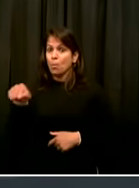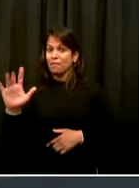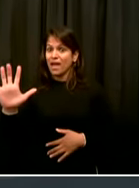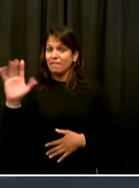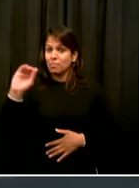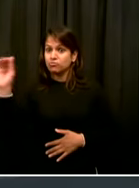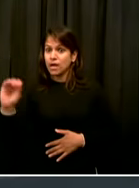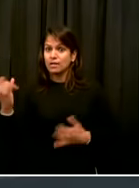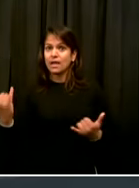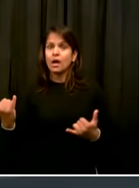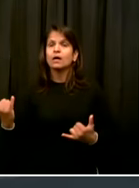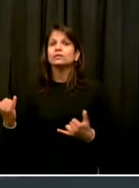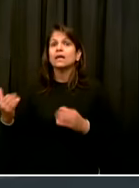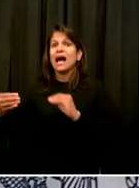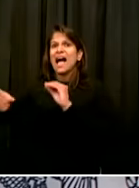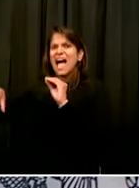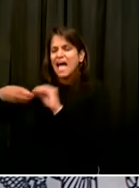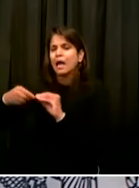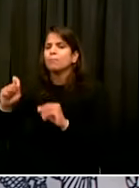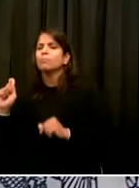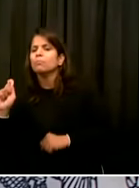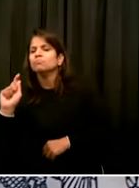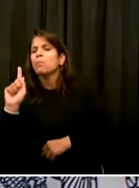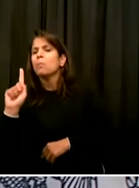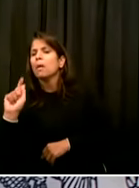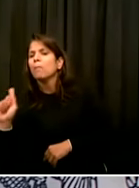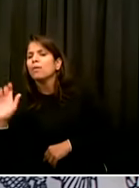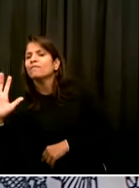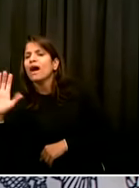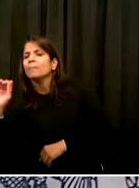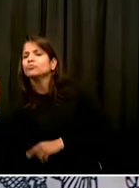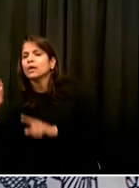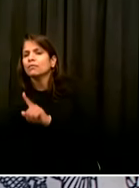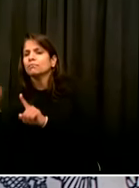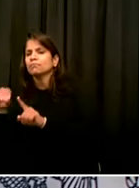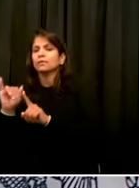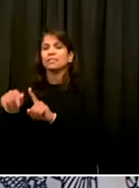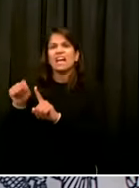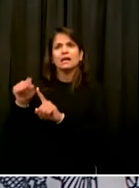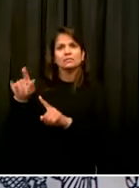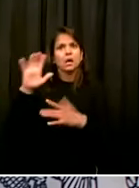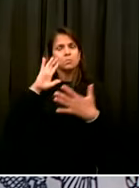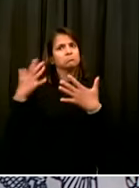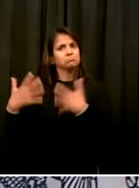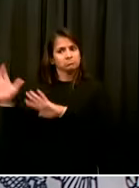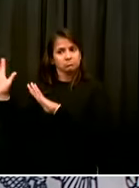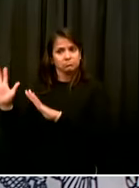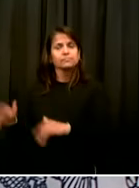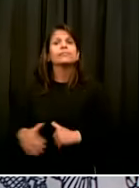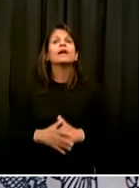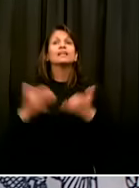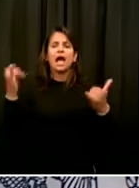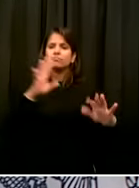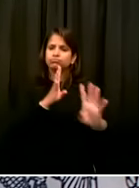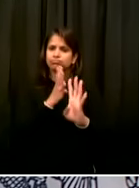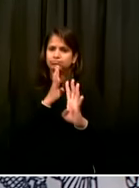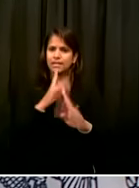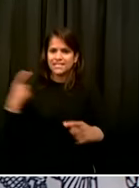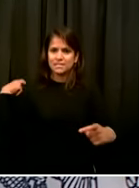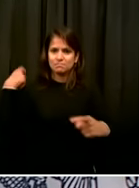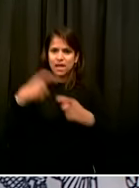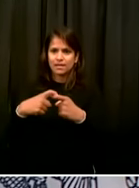you. Okay, a few words in Spanish. Estamos tomando muchas medidas para prevenir